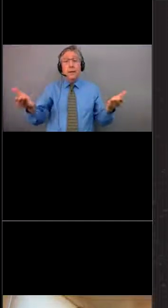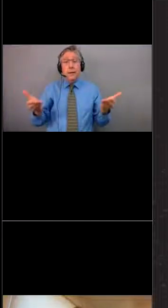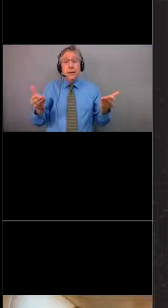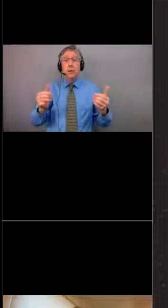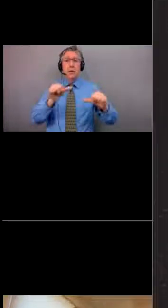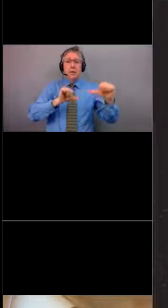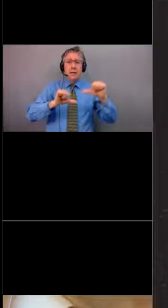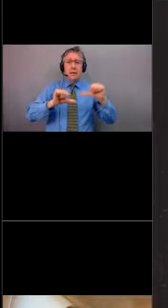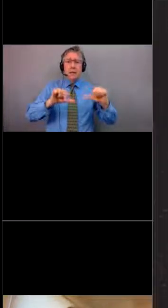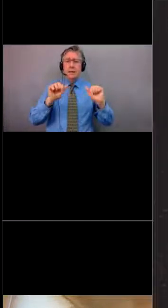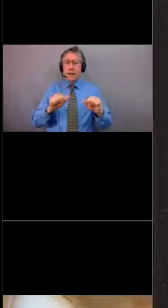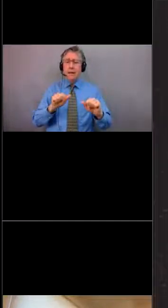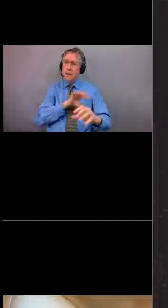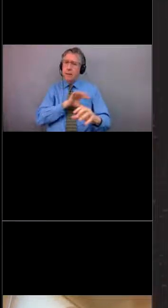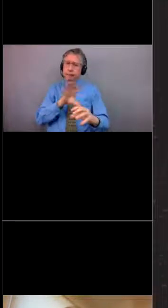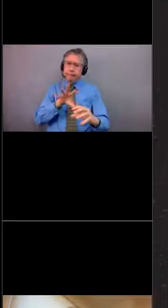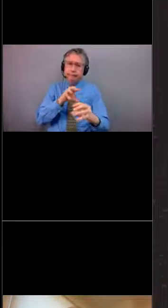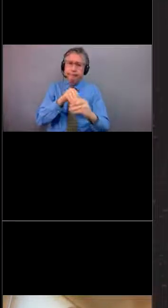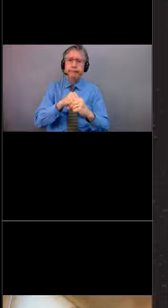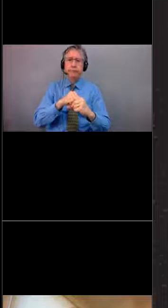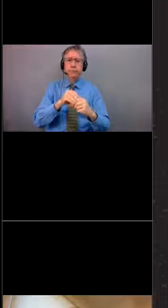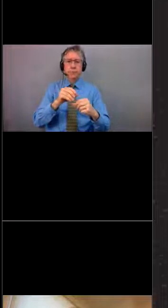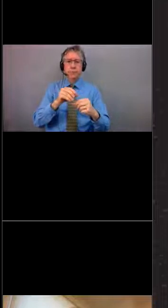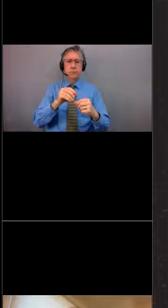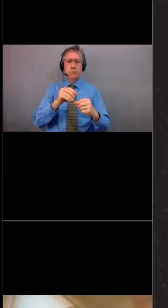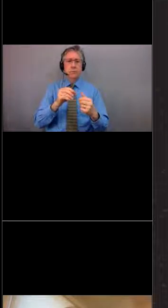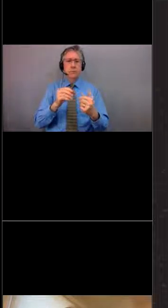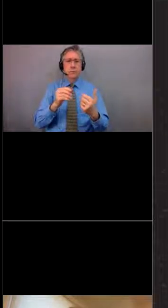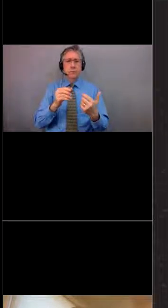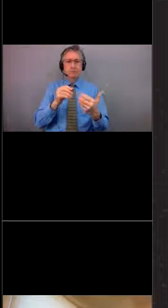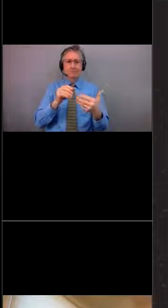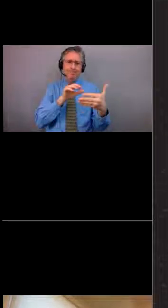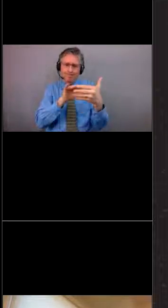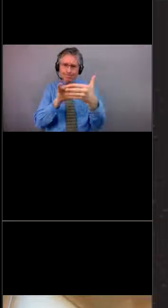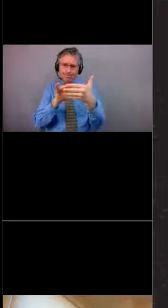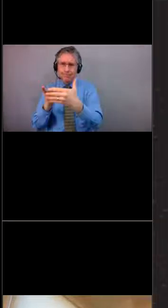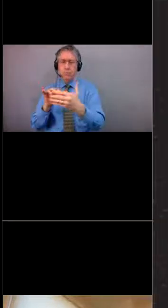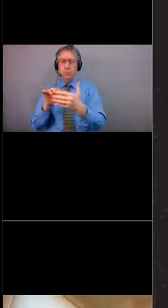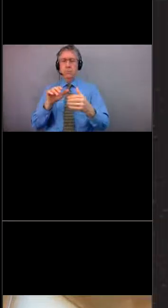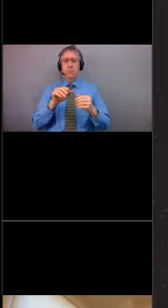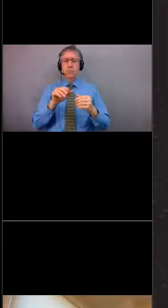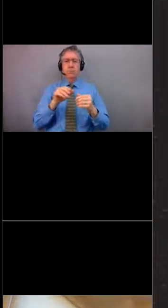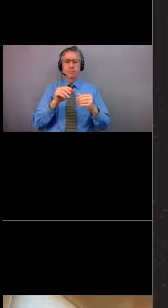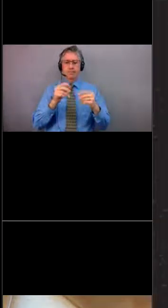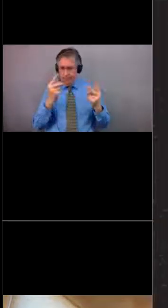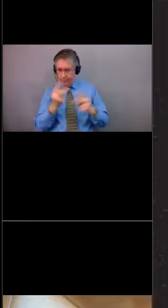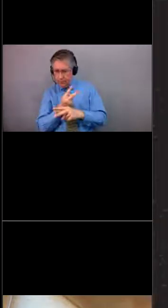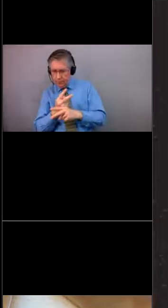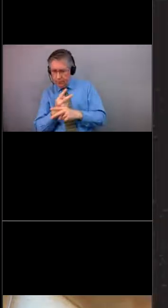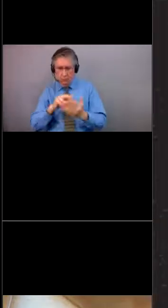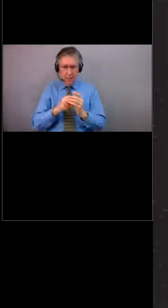engaged in making and interpreting and understanding those observations. That's all. Thanks.